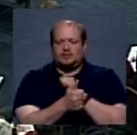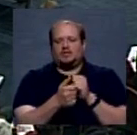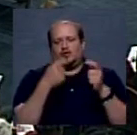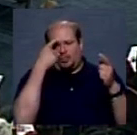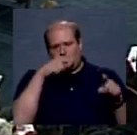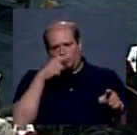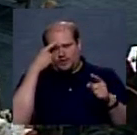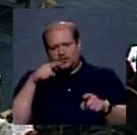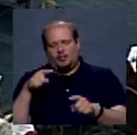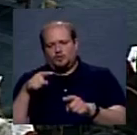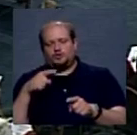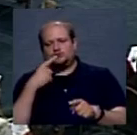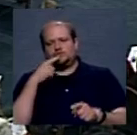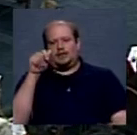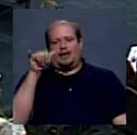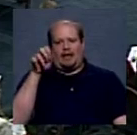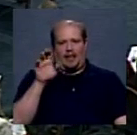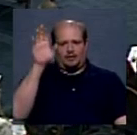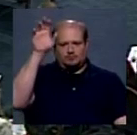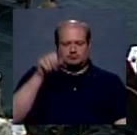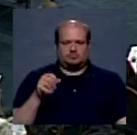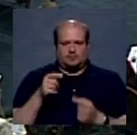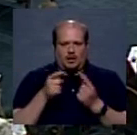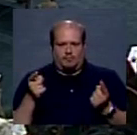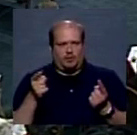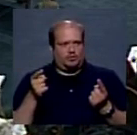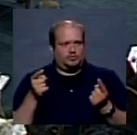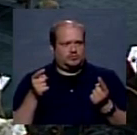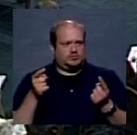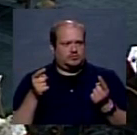resolutions indicate by saying aye. Opposed, say nay.